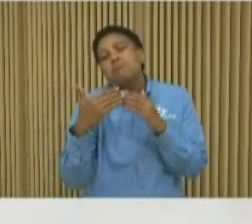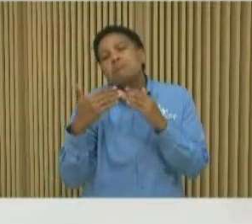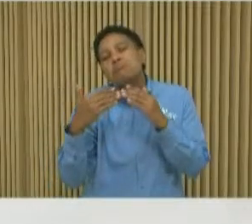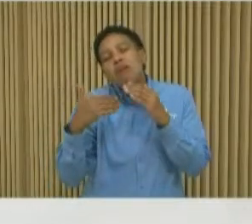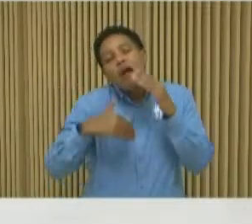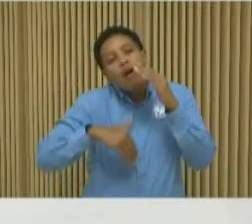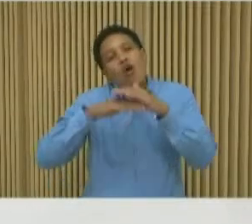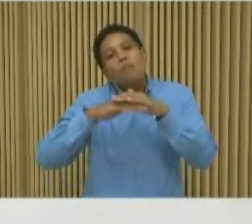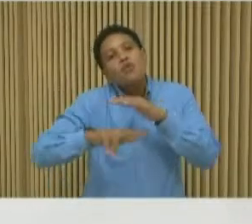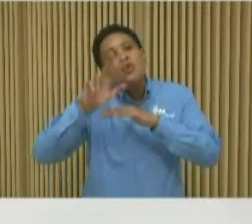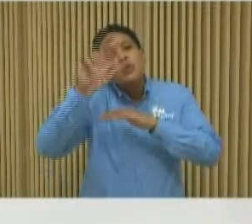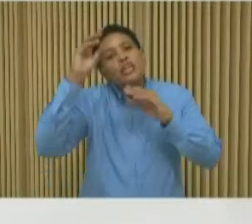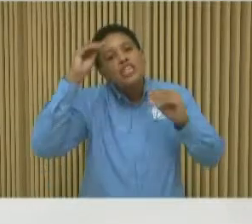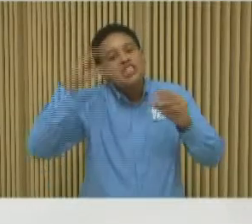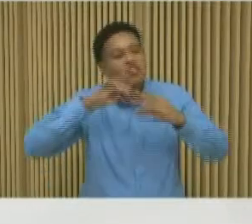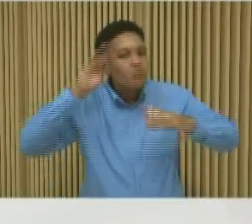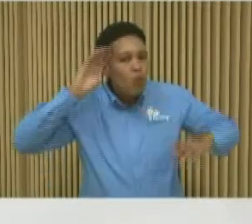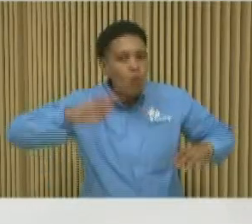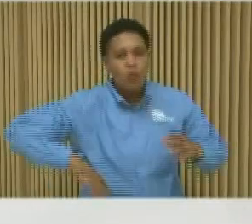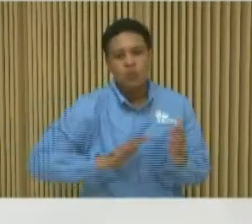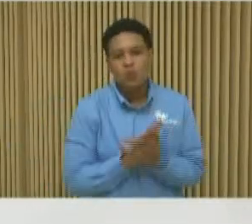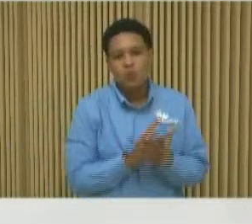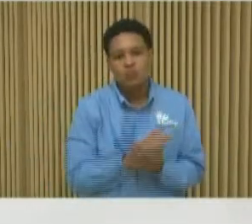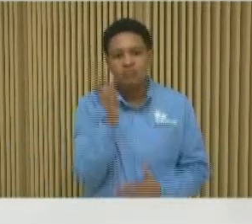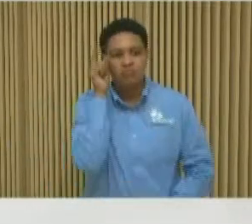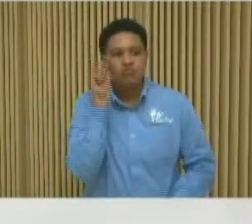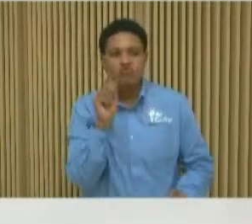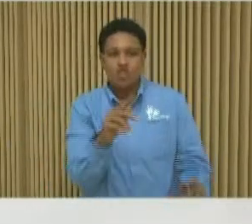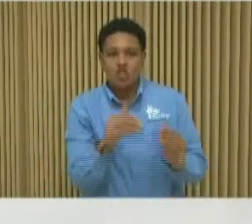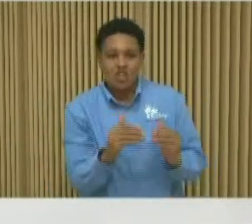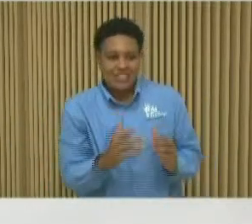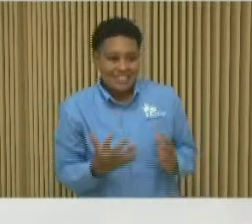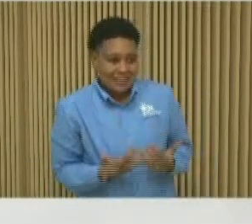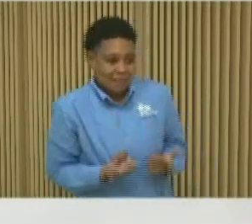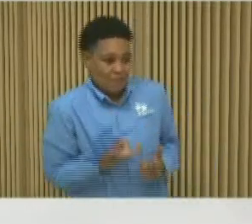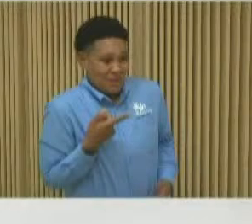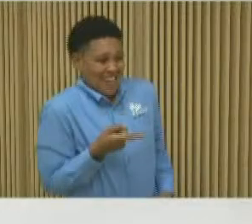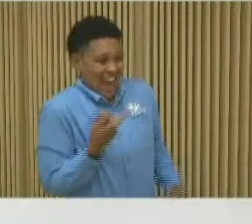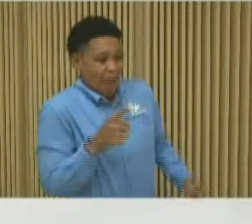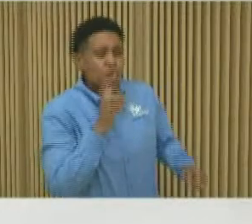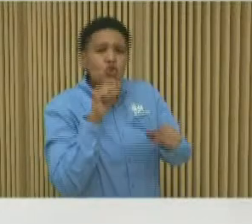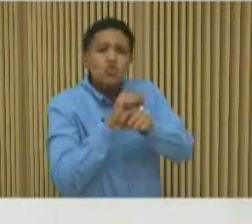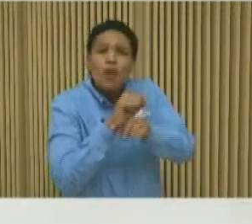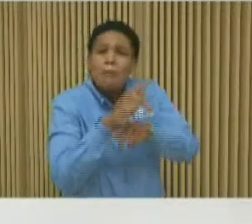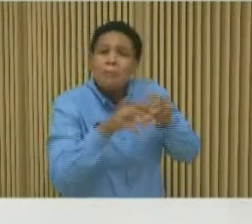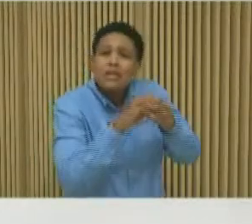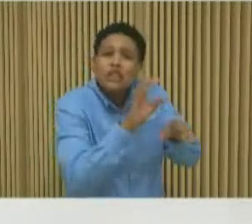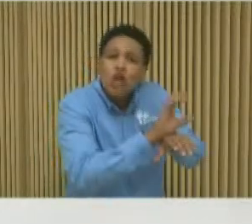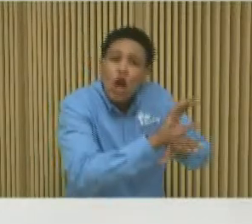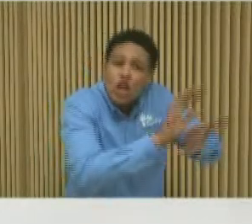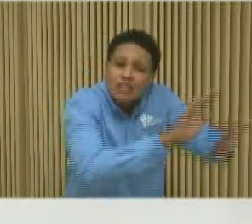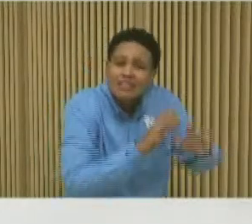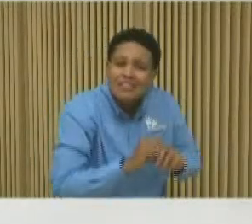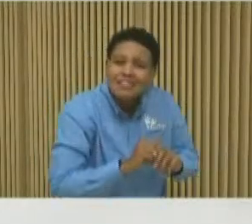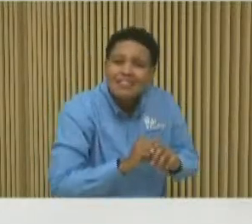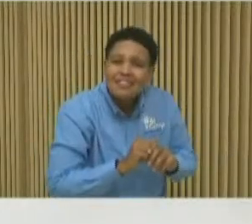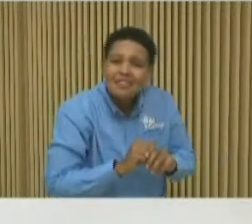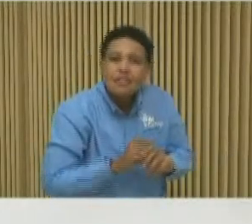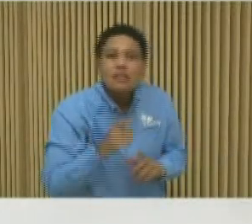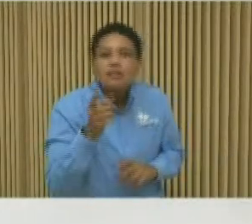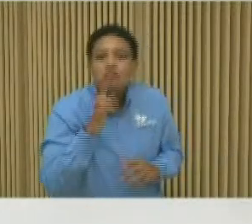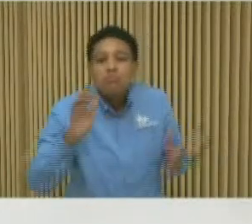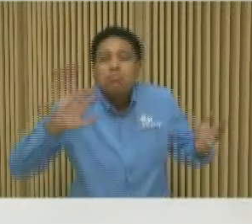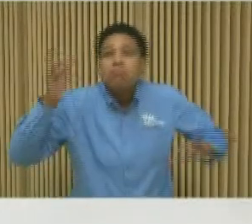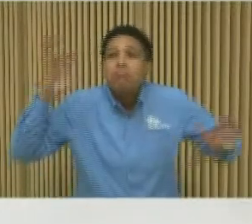teachers in every school. Okay. Apart from that, to train persons in the church. You would be amazed the amount of disputes you have